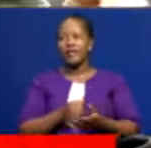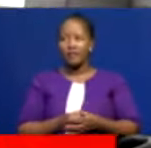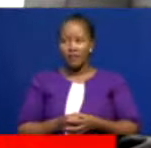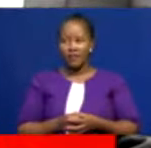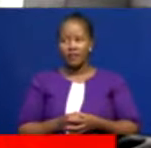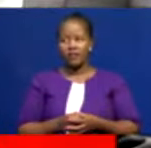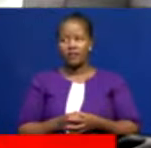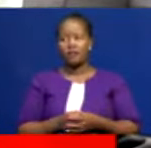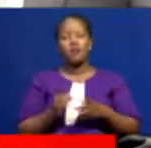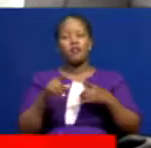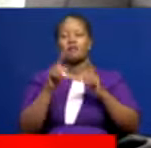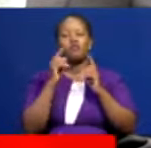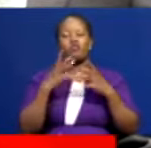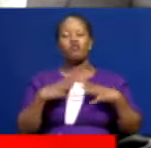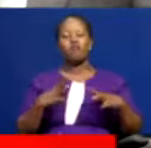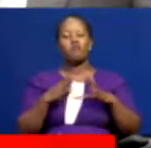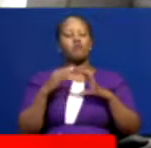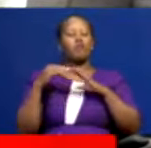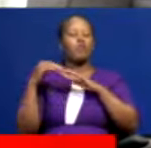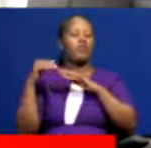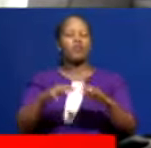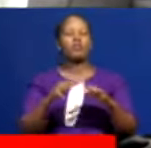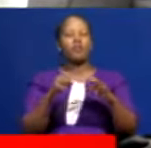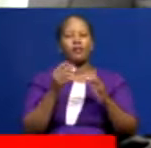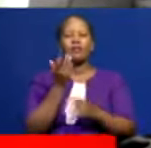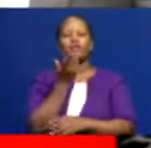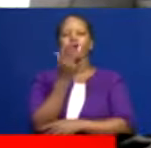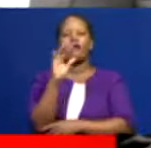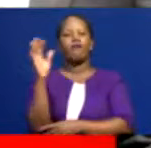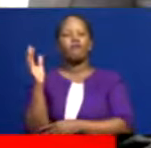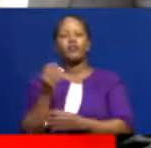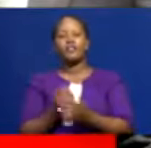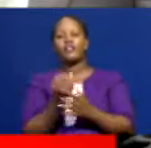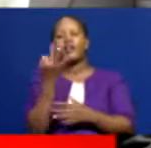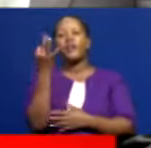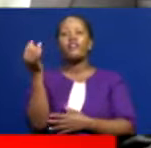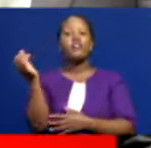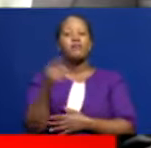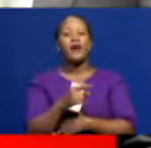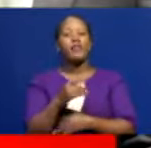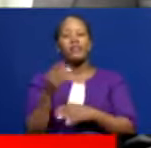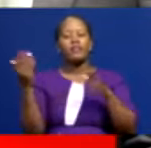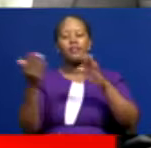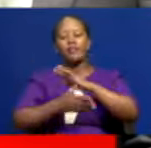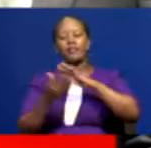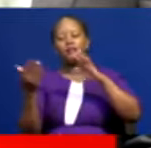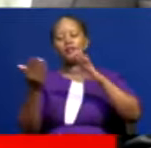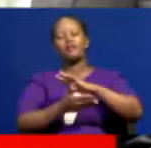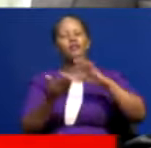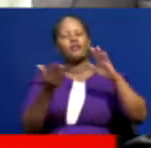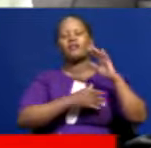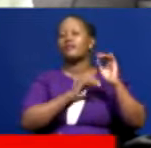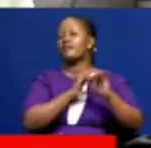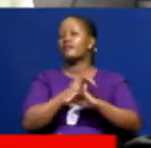They invaded the forest. In 3 months, the entire forest was clear. Clean